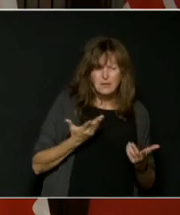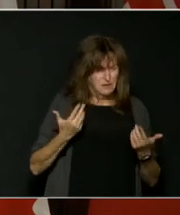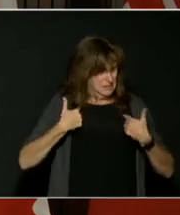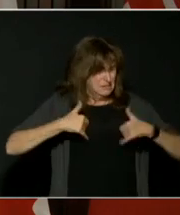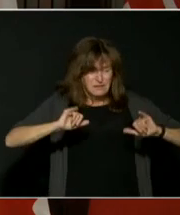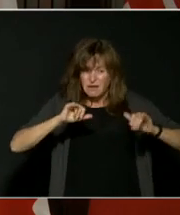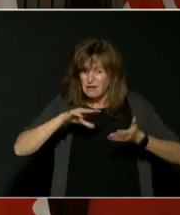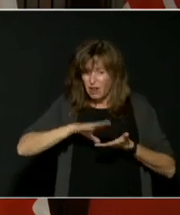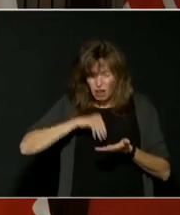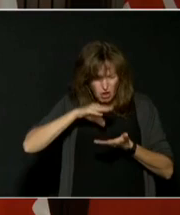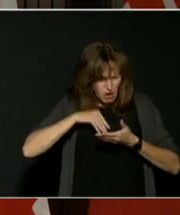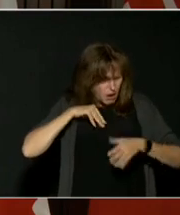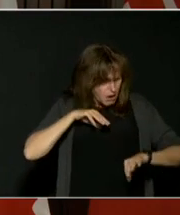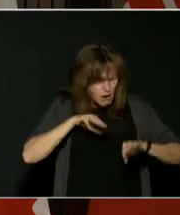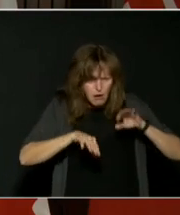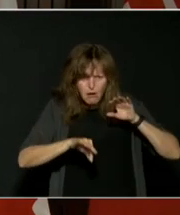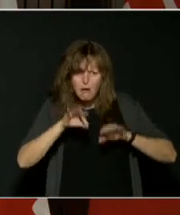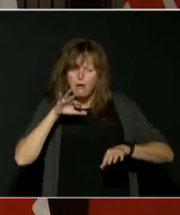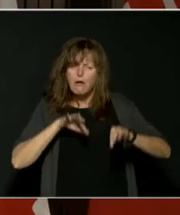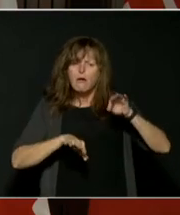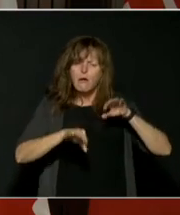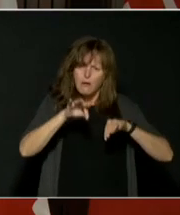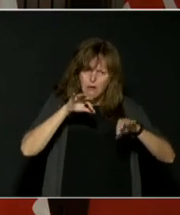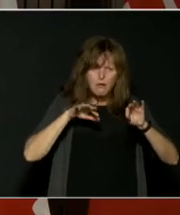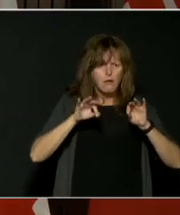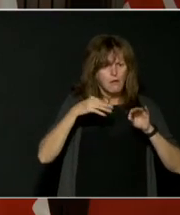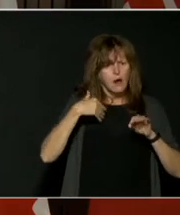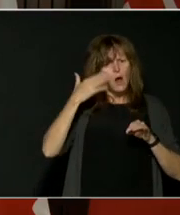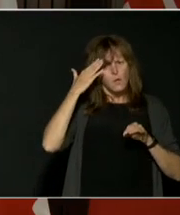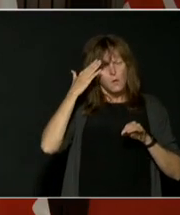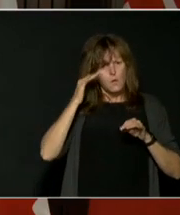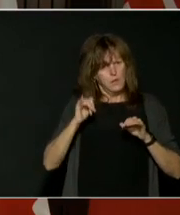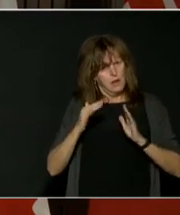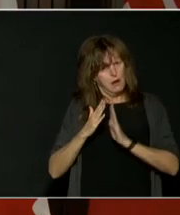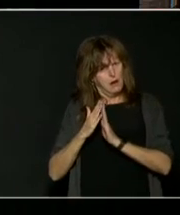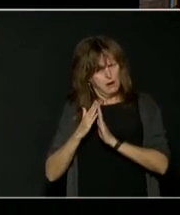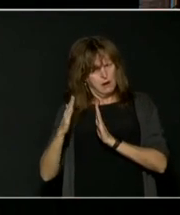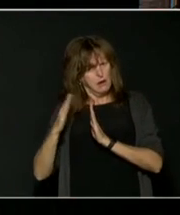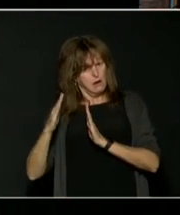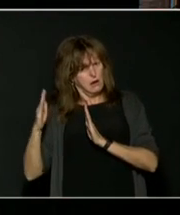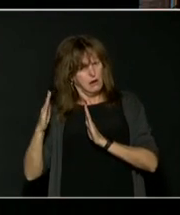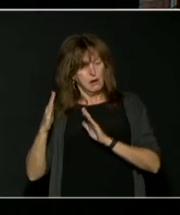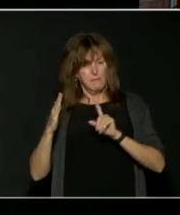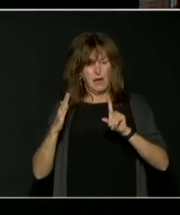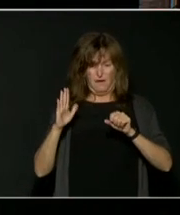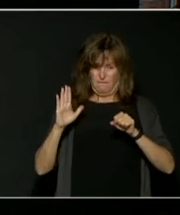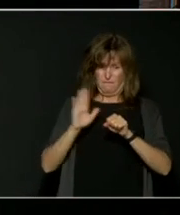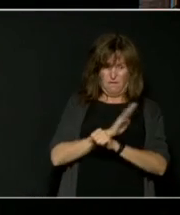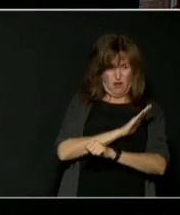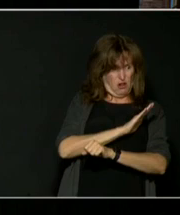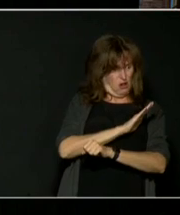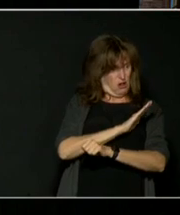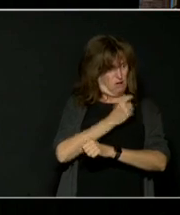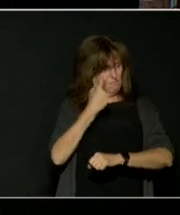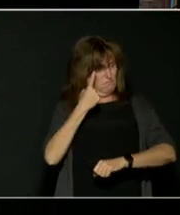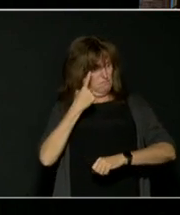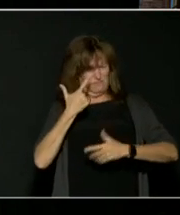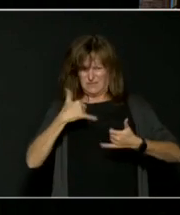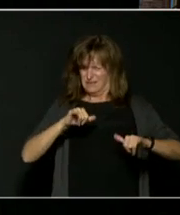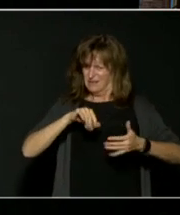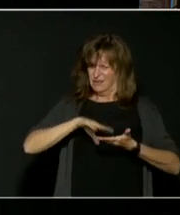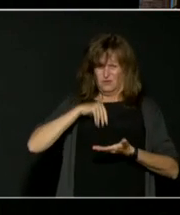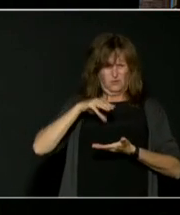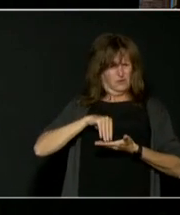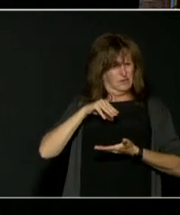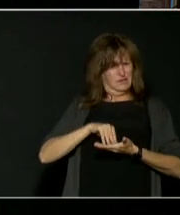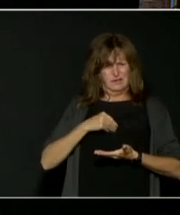this point, those are the ones we're aware of. Next question. Your next question comes from Ashley Legasic with